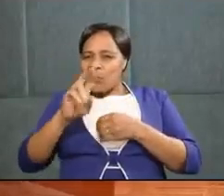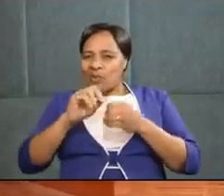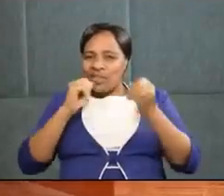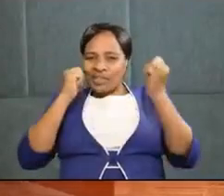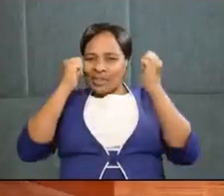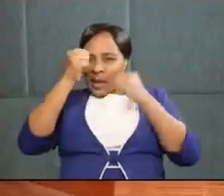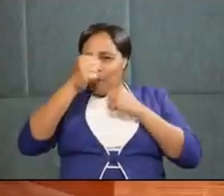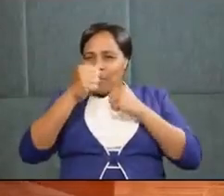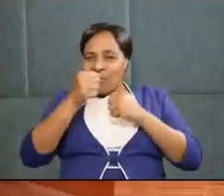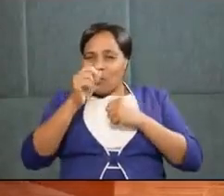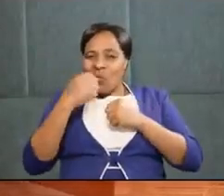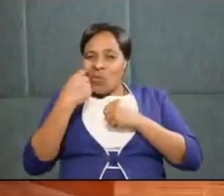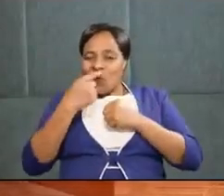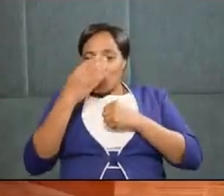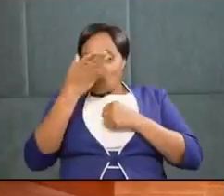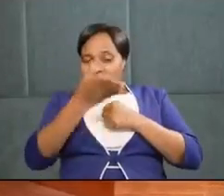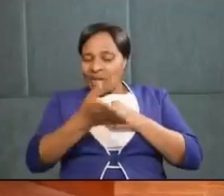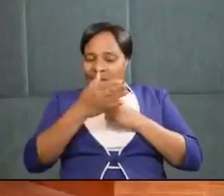who was there